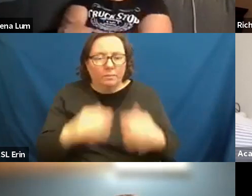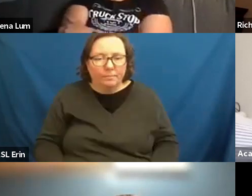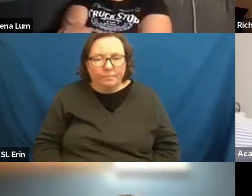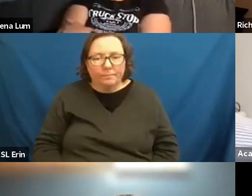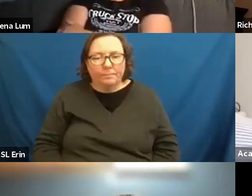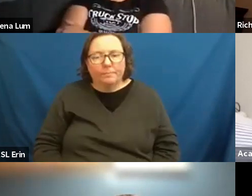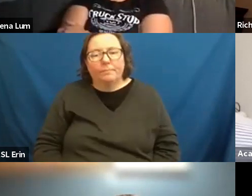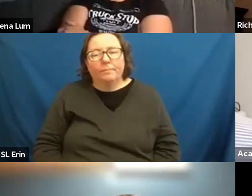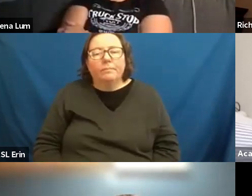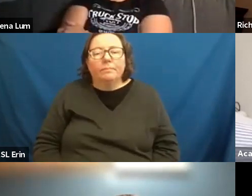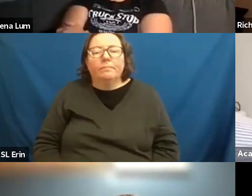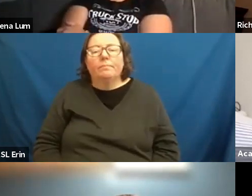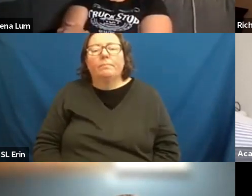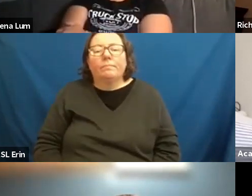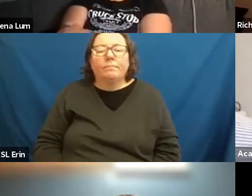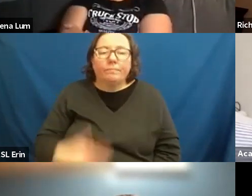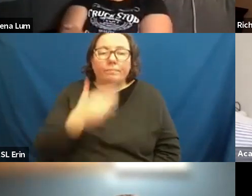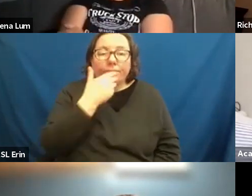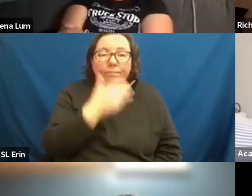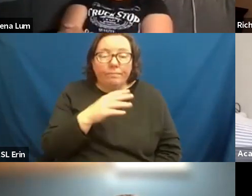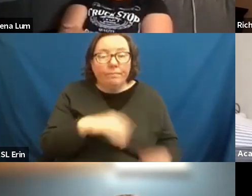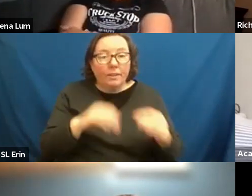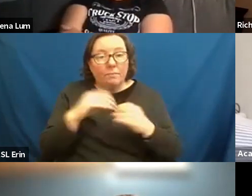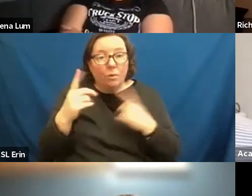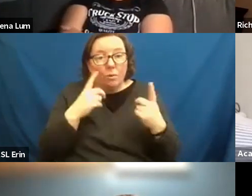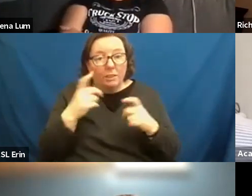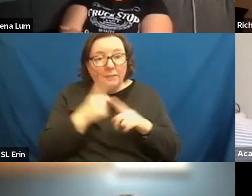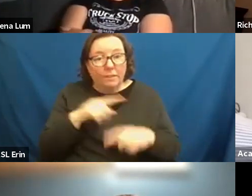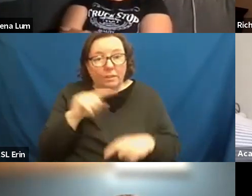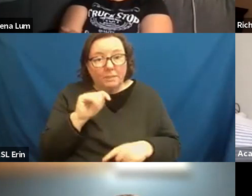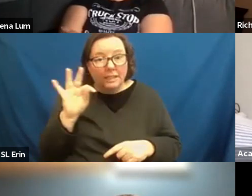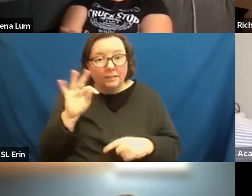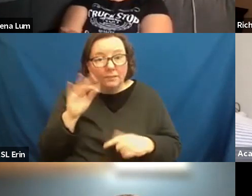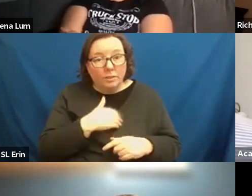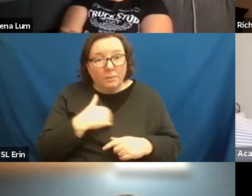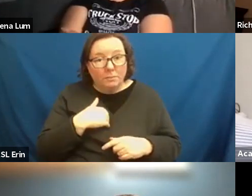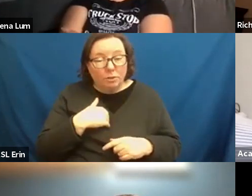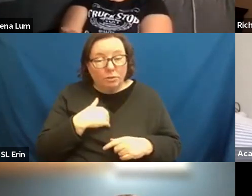Thank you. Are there any further questions from task force members?